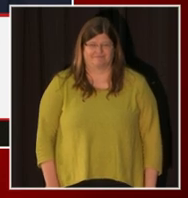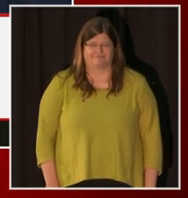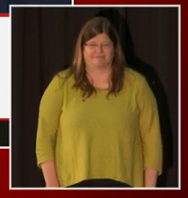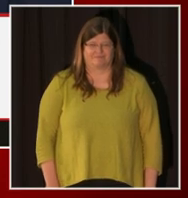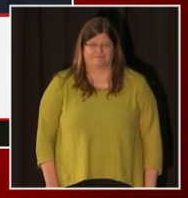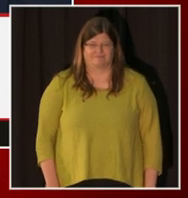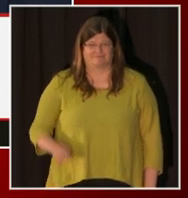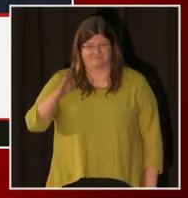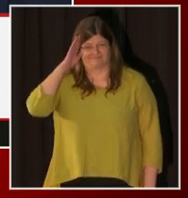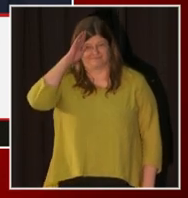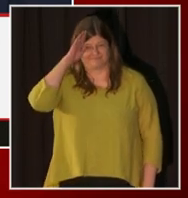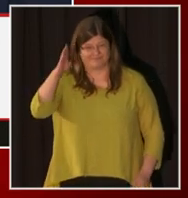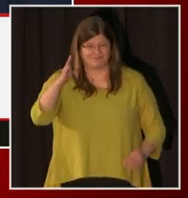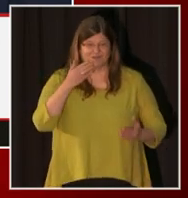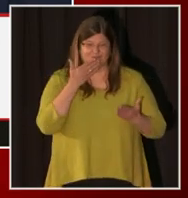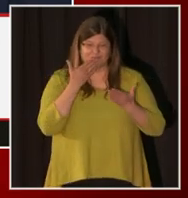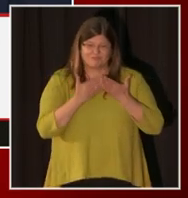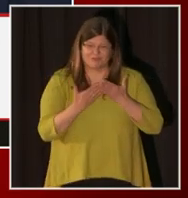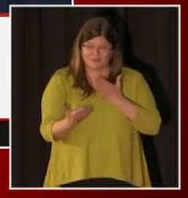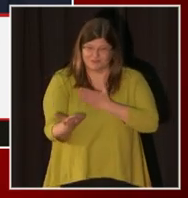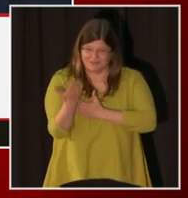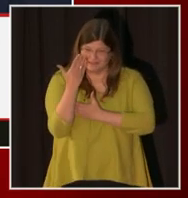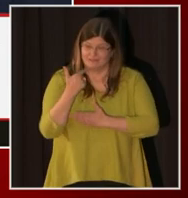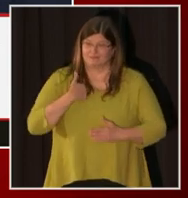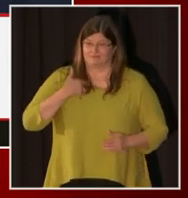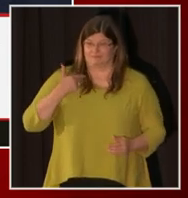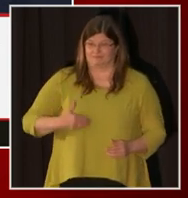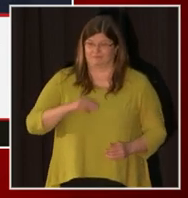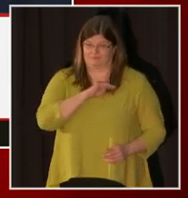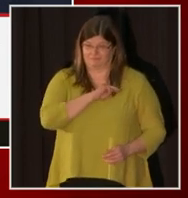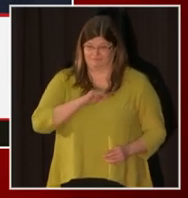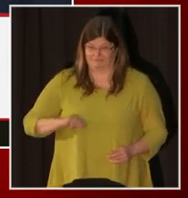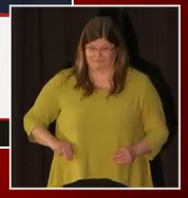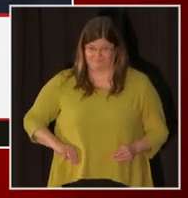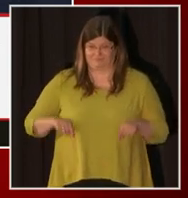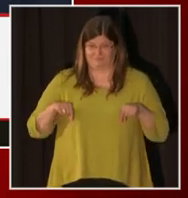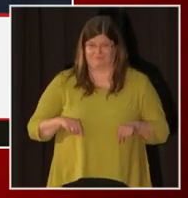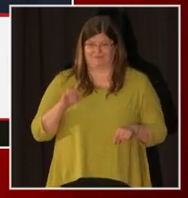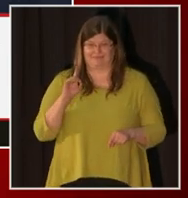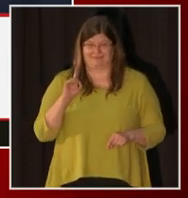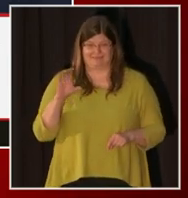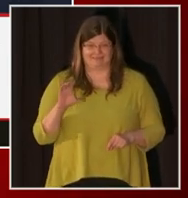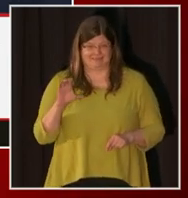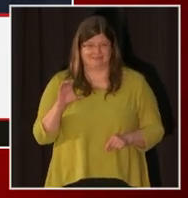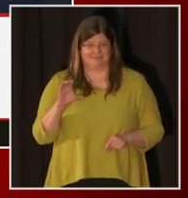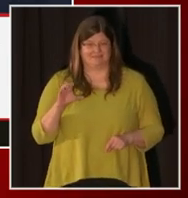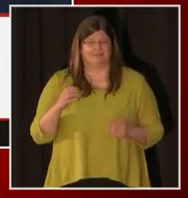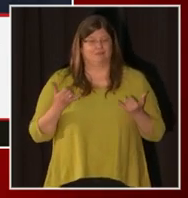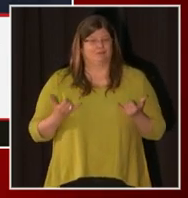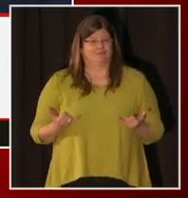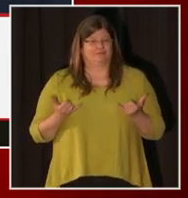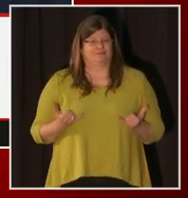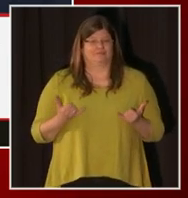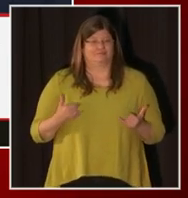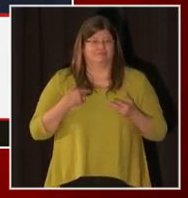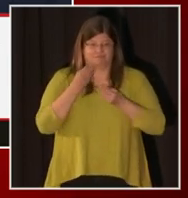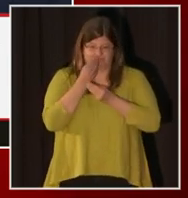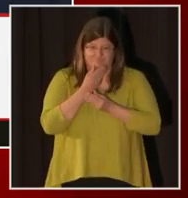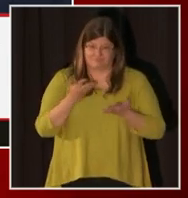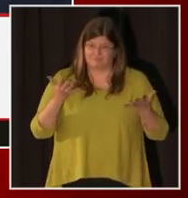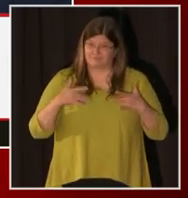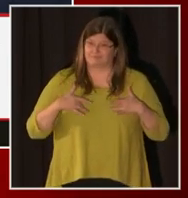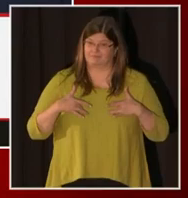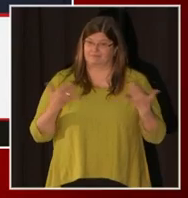Good morning. I'm Muriel Bowser. I'm the mayor of Washington, D.C., and I am here today to provide the district's update on